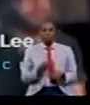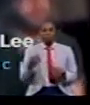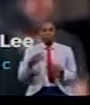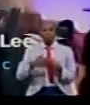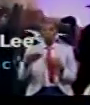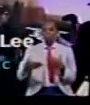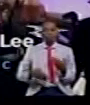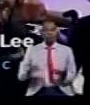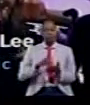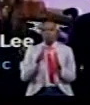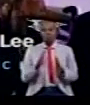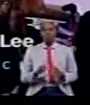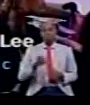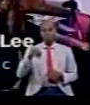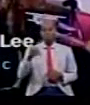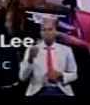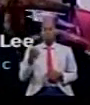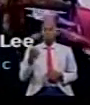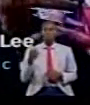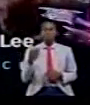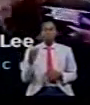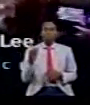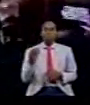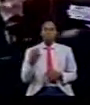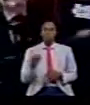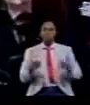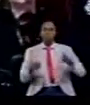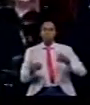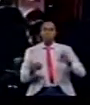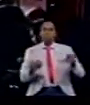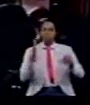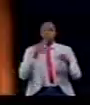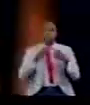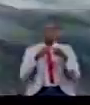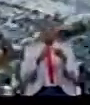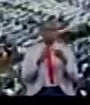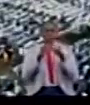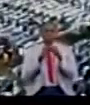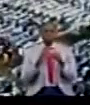Shall we open our mouth and begin to call upon the name of the Lord? Please open your mouth.